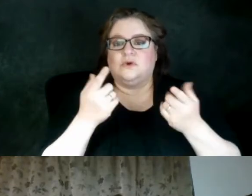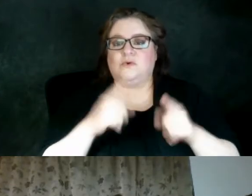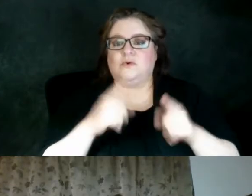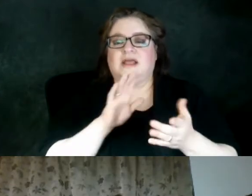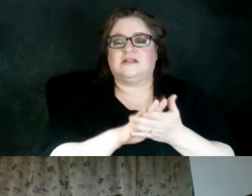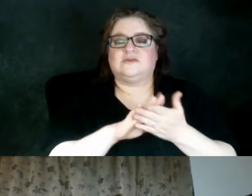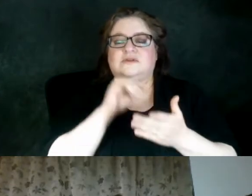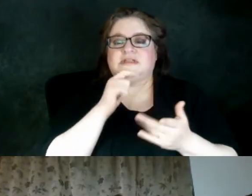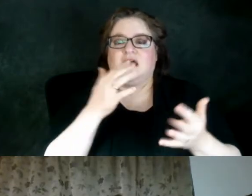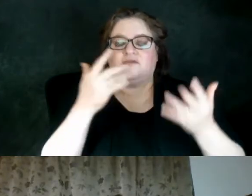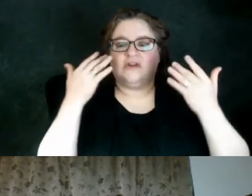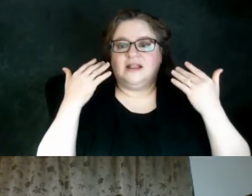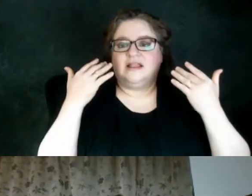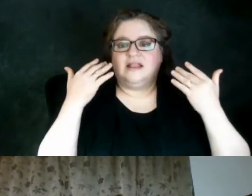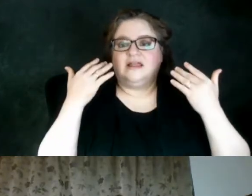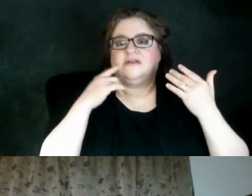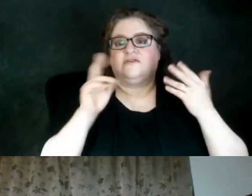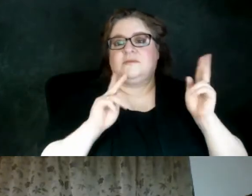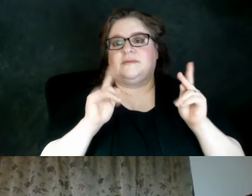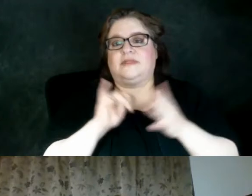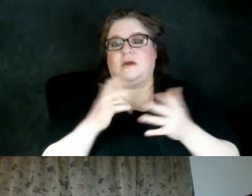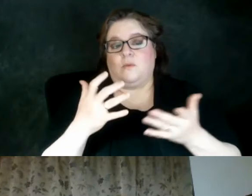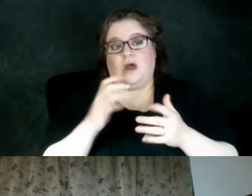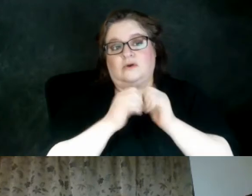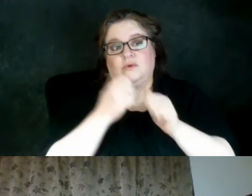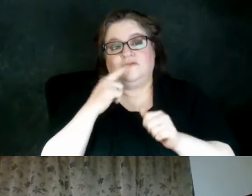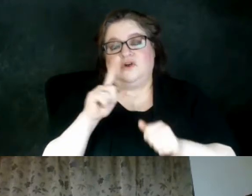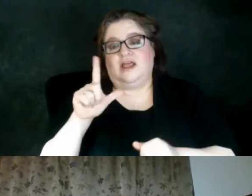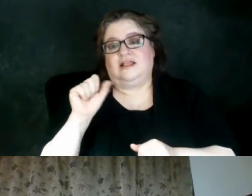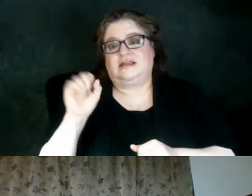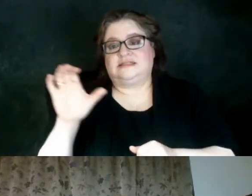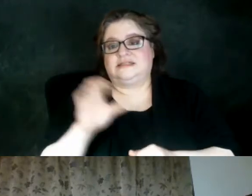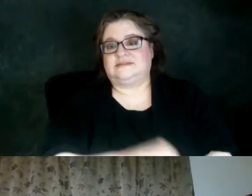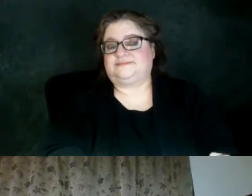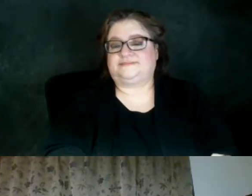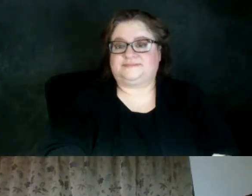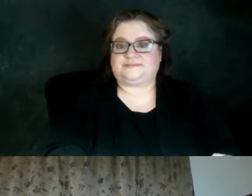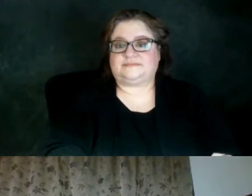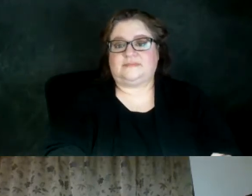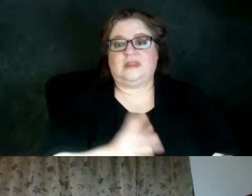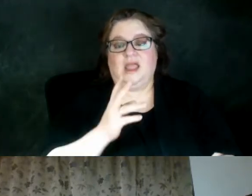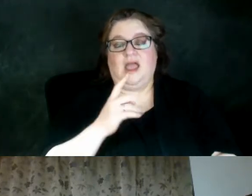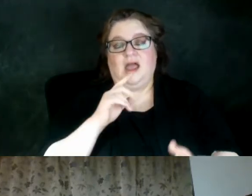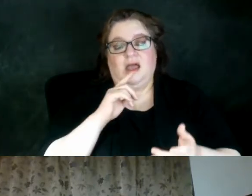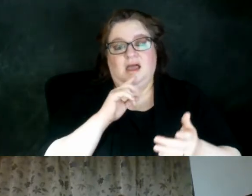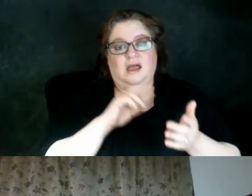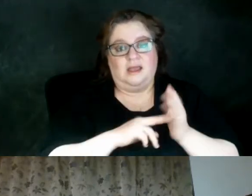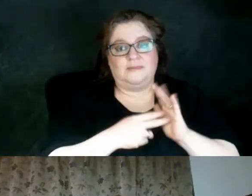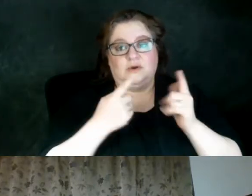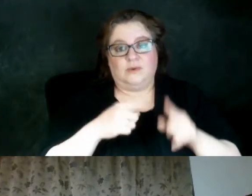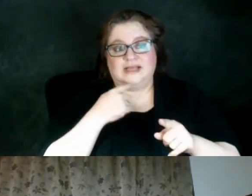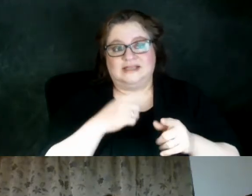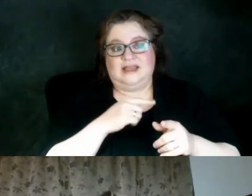not friendly to people that want to run for the LSC? I mean it when I say they are not